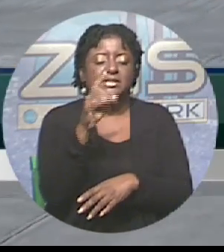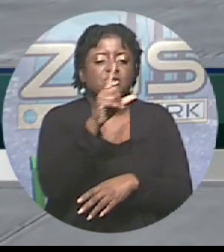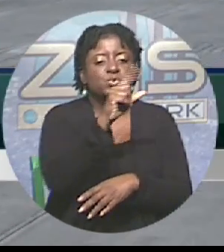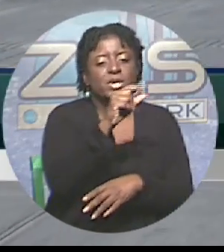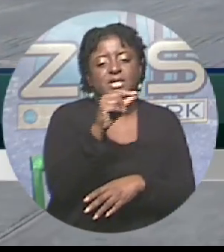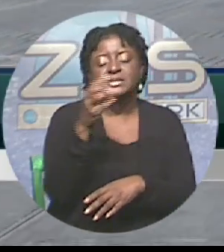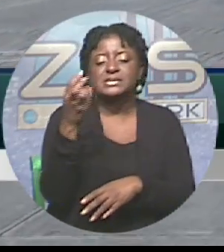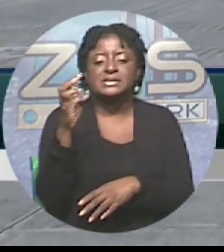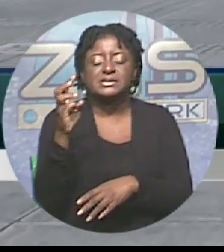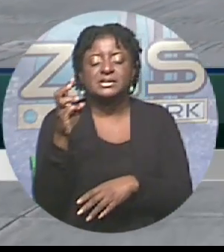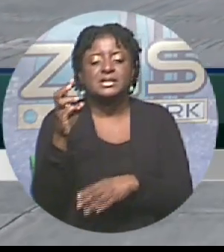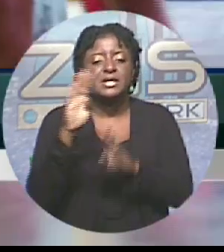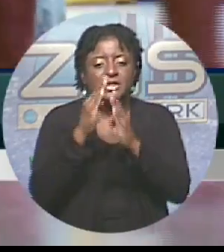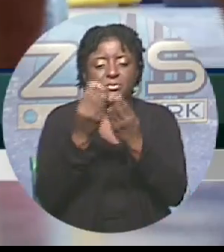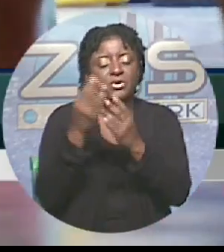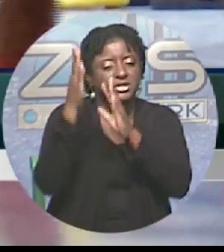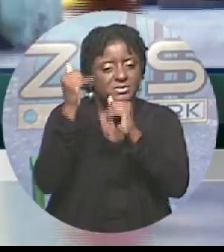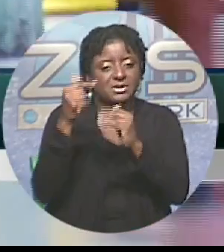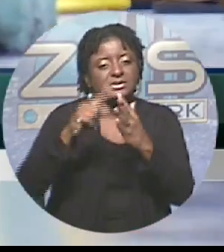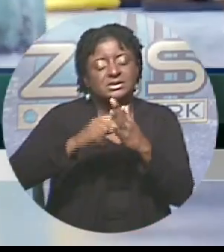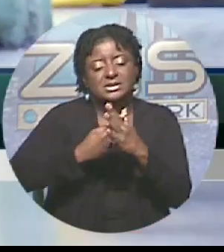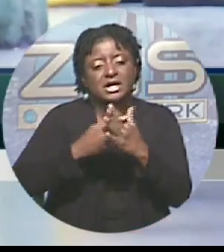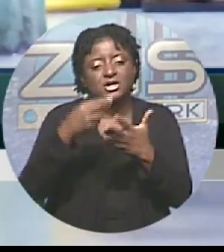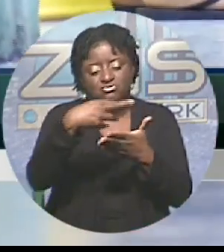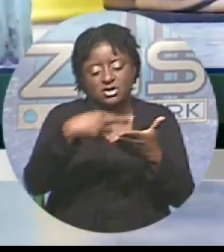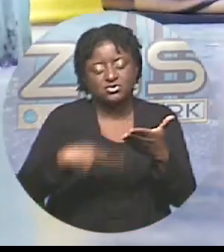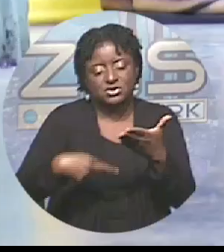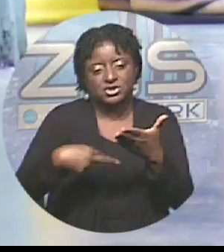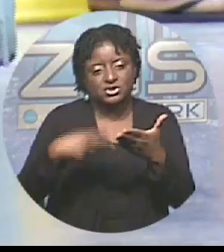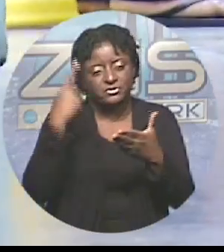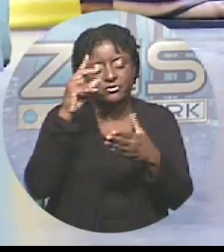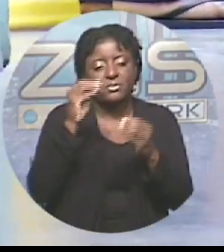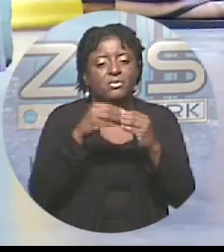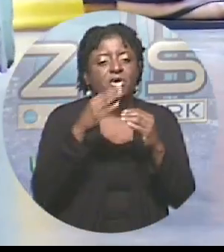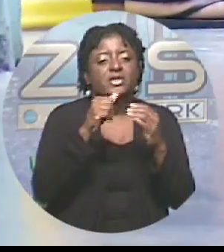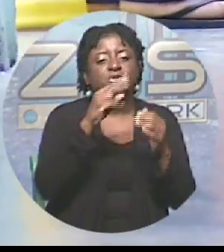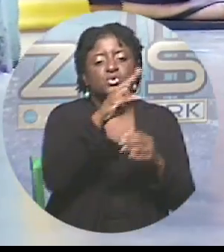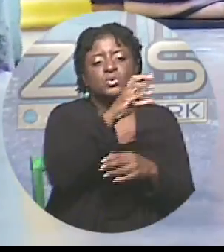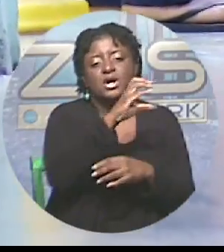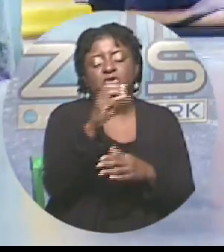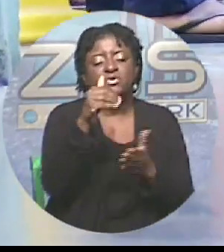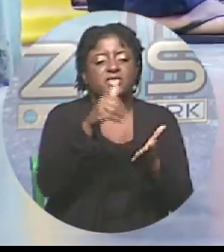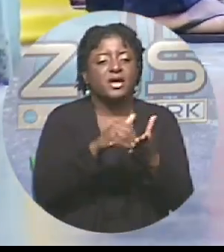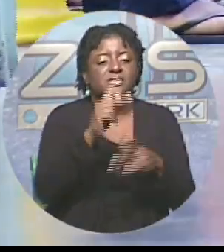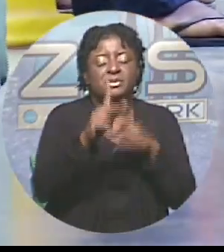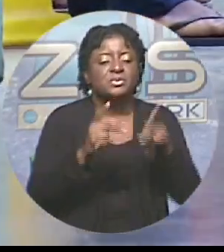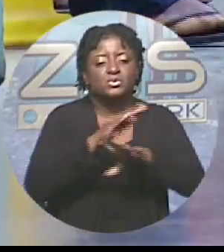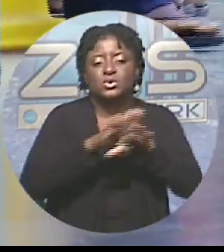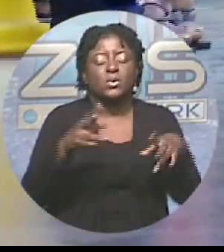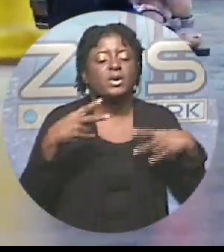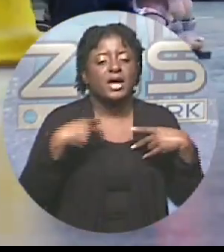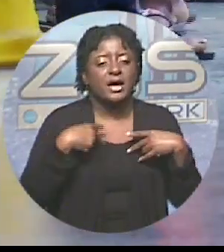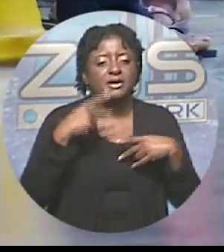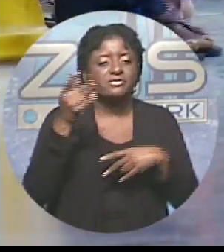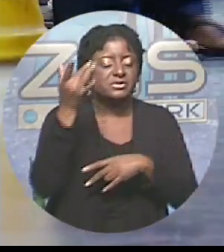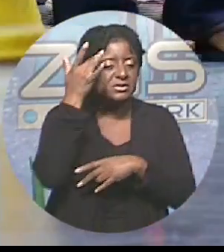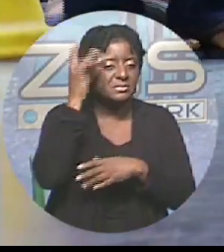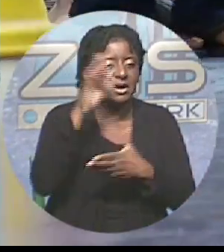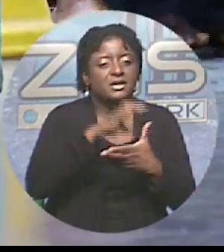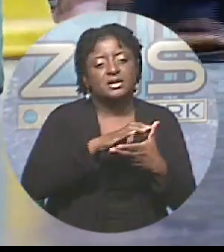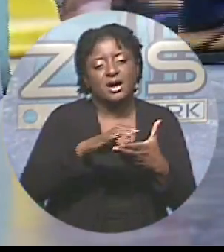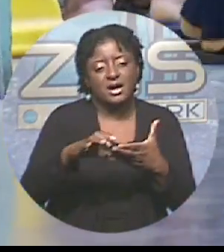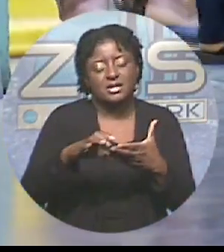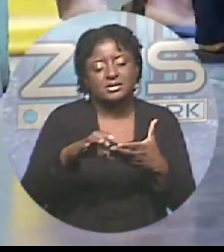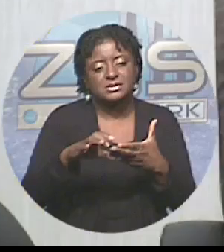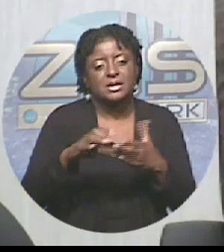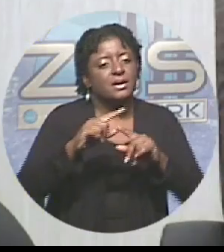expects to begin registration for the more than 200,000 persons who do not already have NIB smart cards. But how